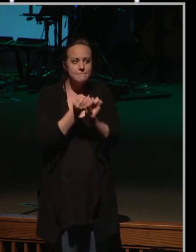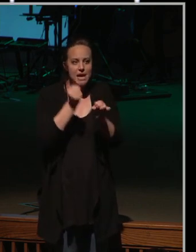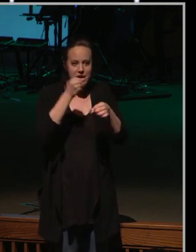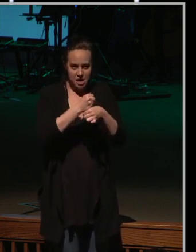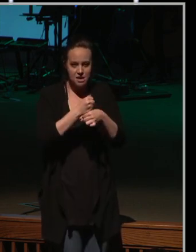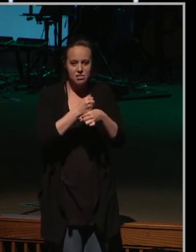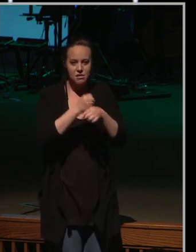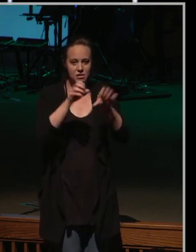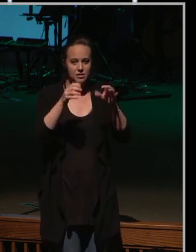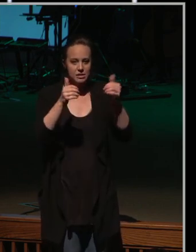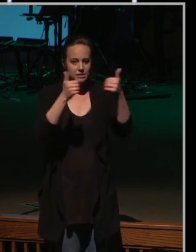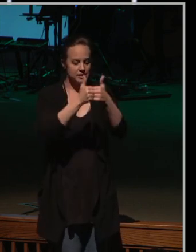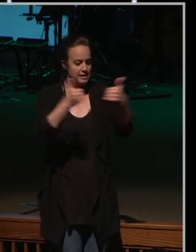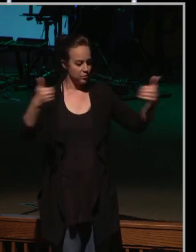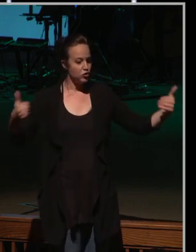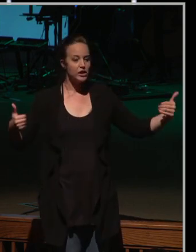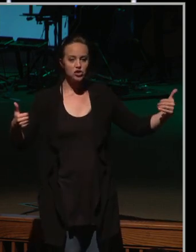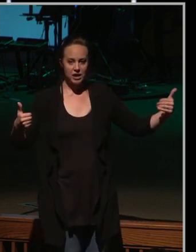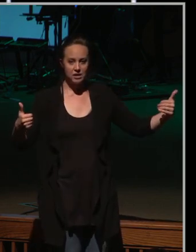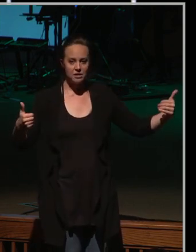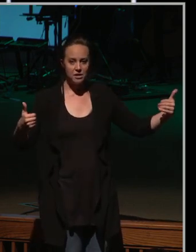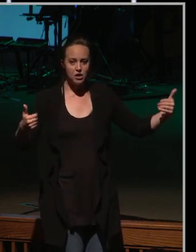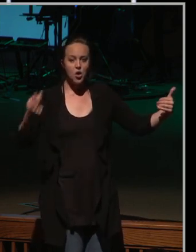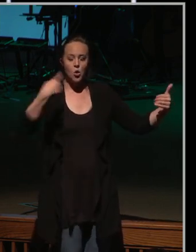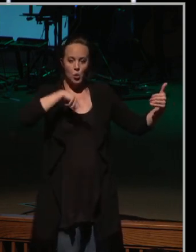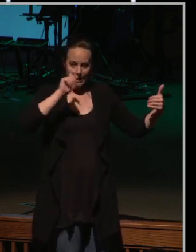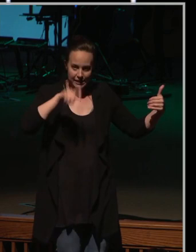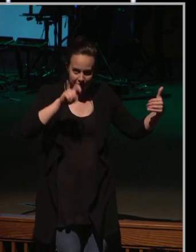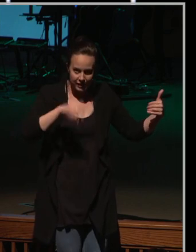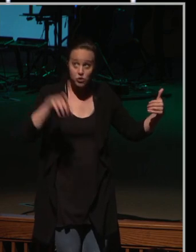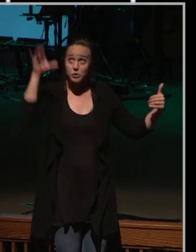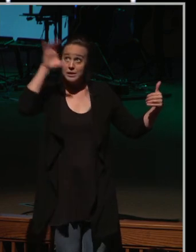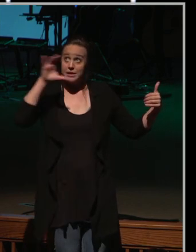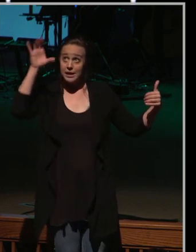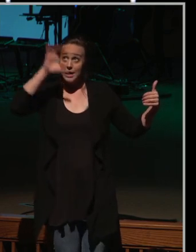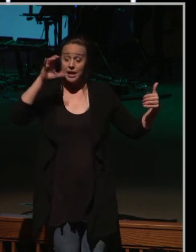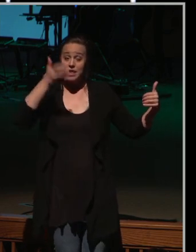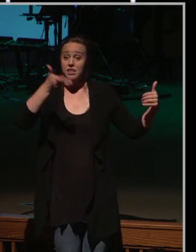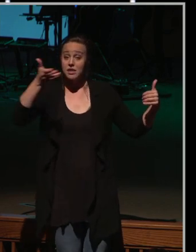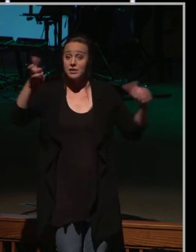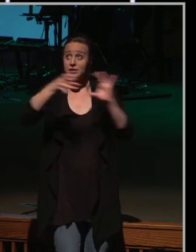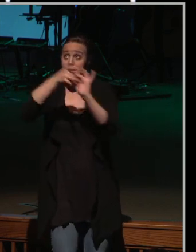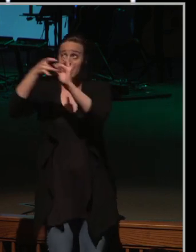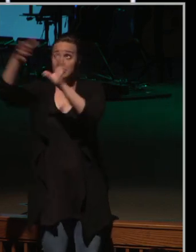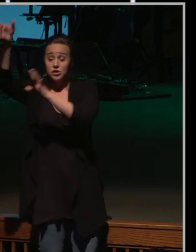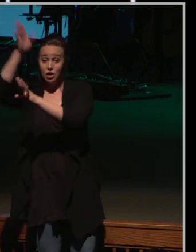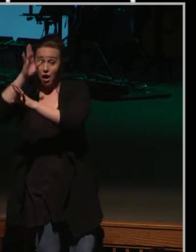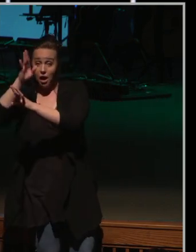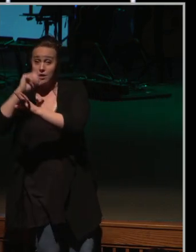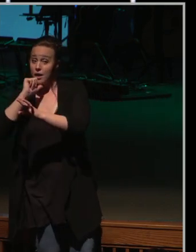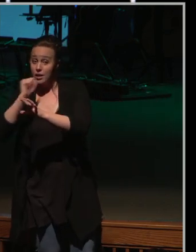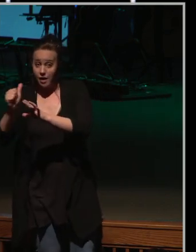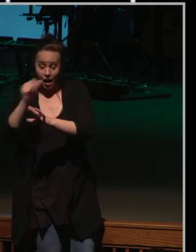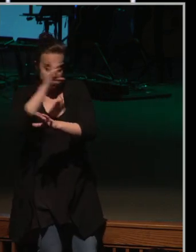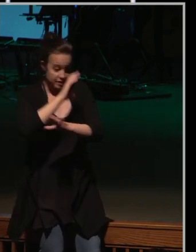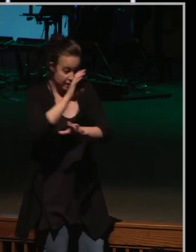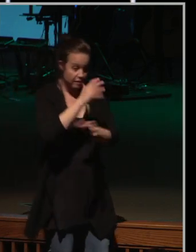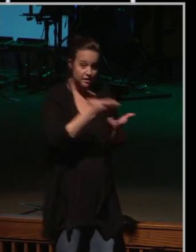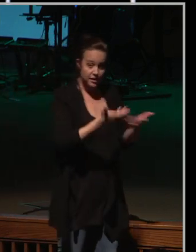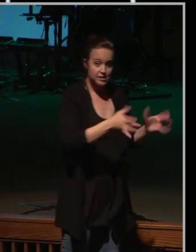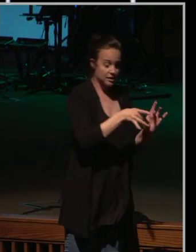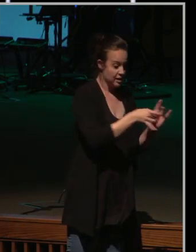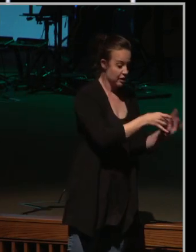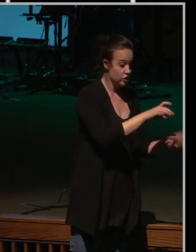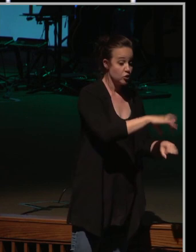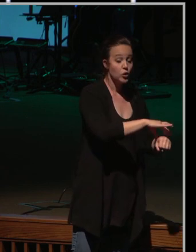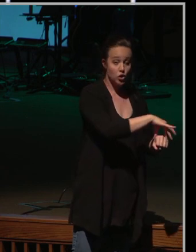In verse 1 and 2, he says we are to seek the things that are above, not the things that are on earth. And then again in